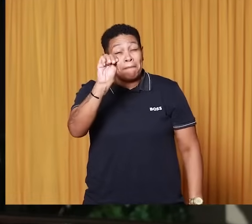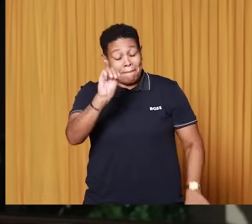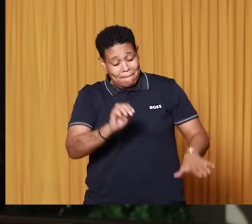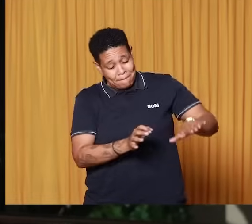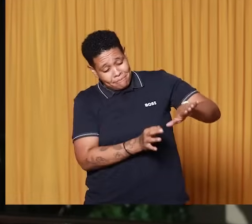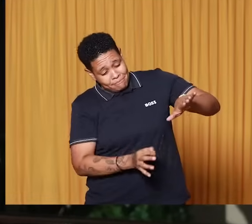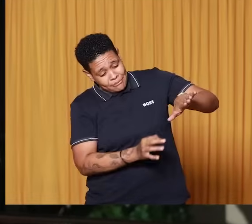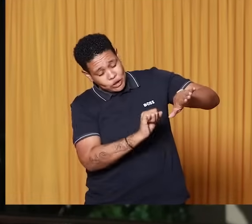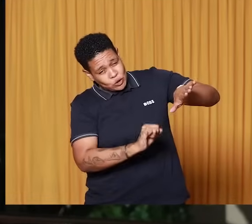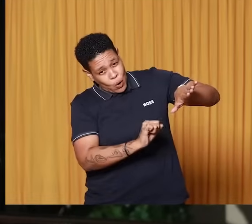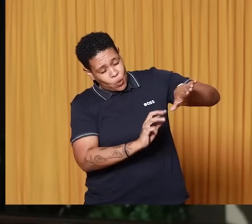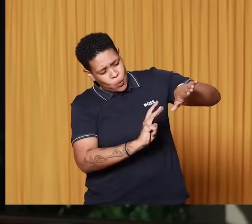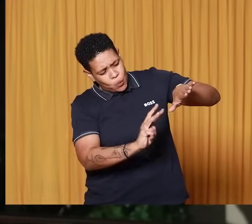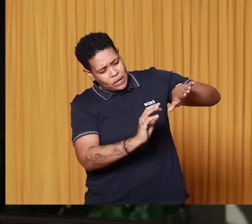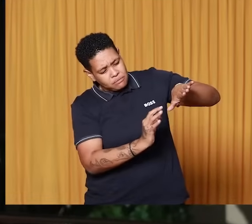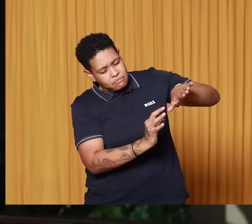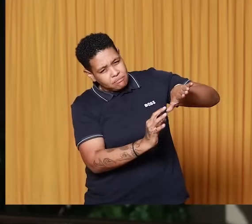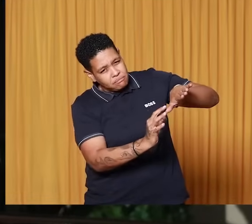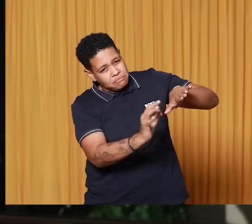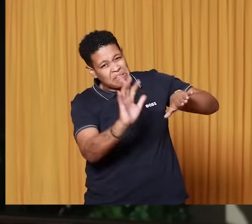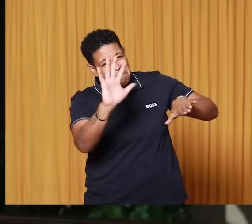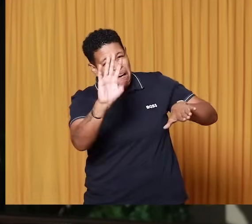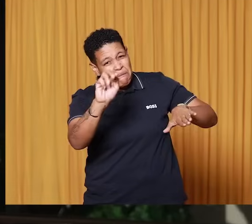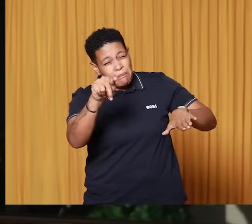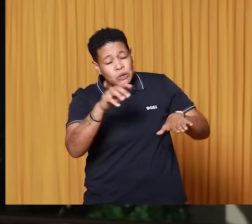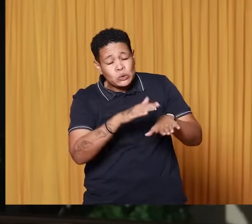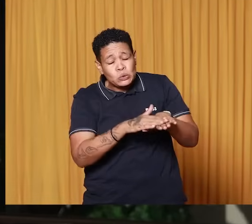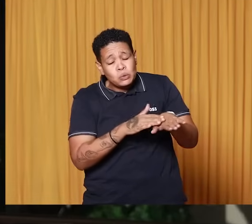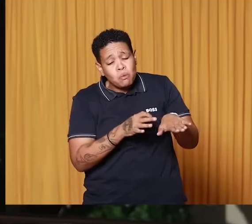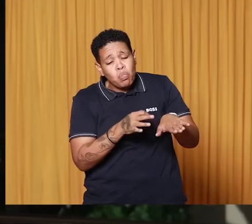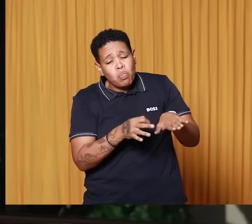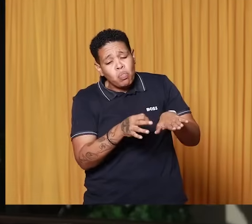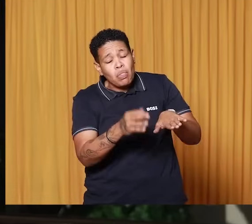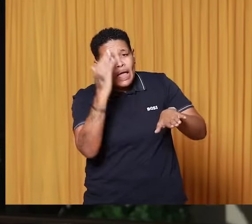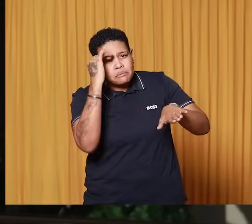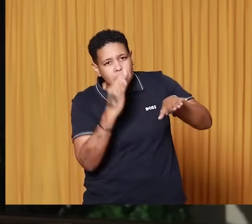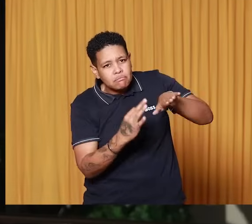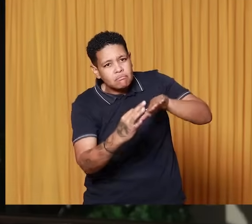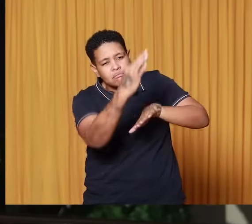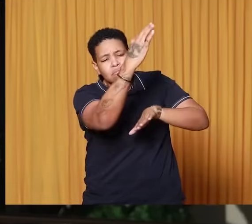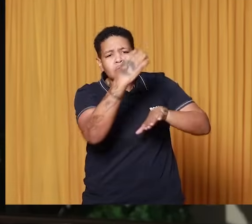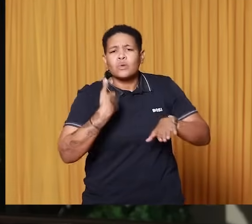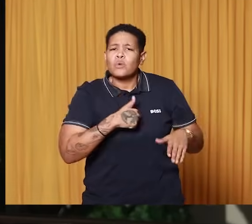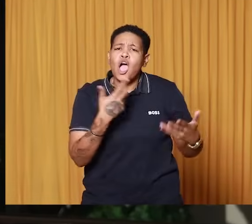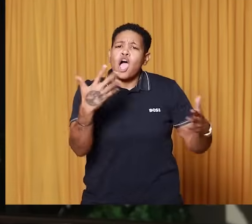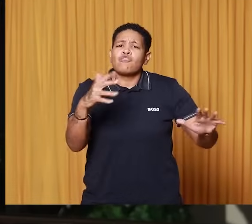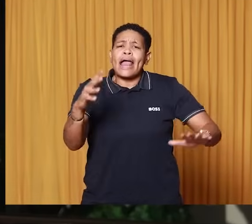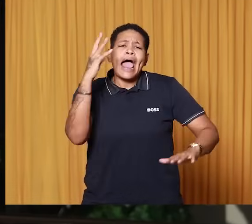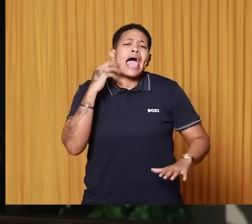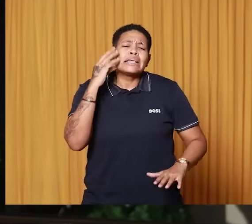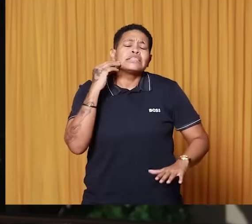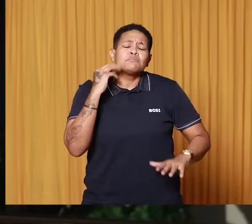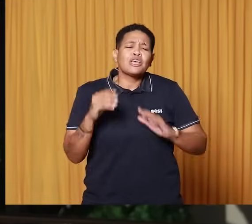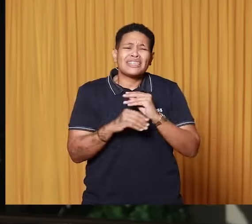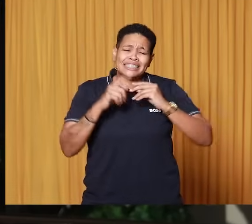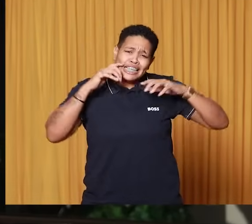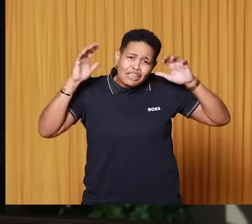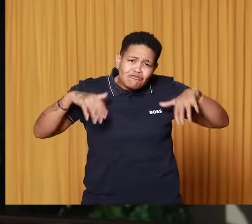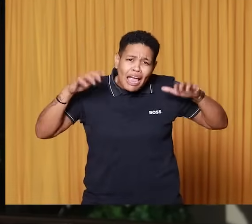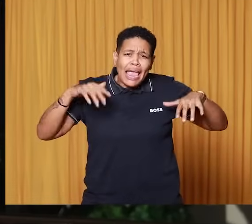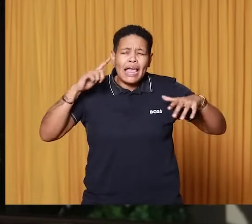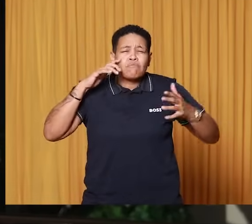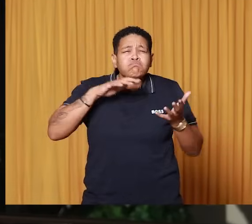of Kingston, heading westward at 5 miles per hour. It is projected to turn northward. We are already experiencing rain